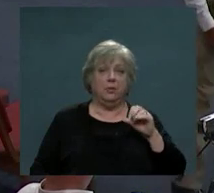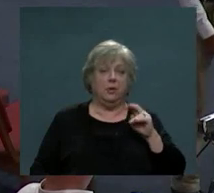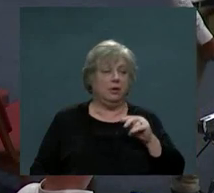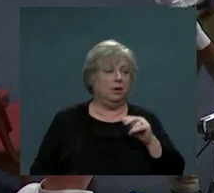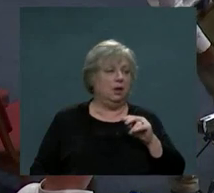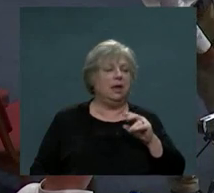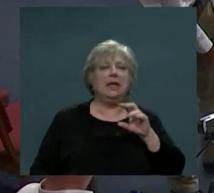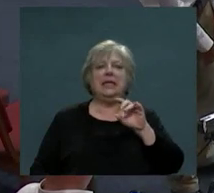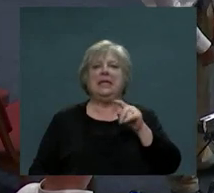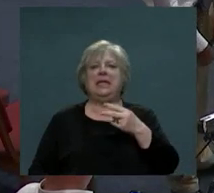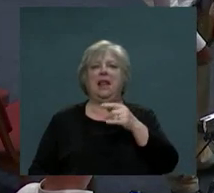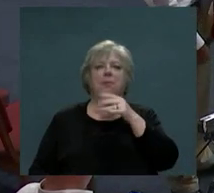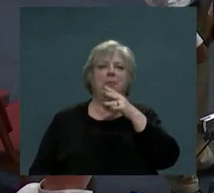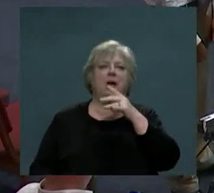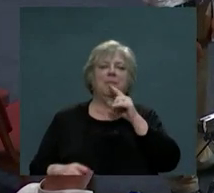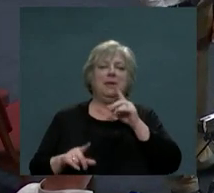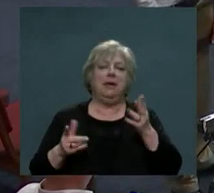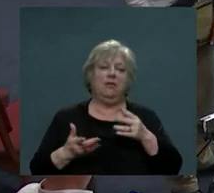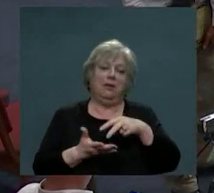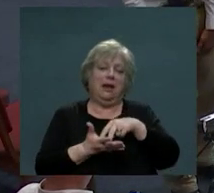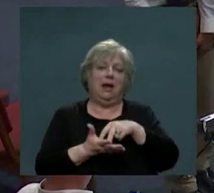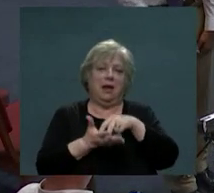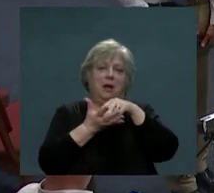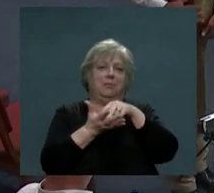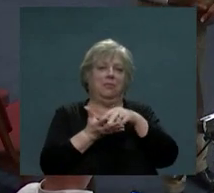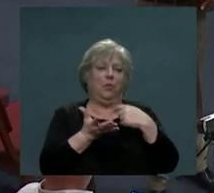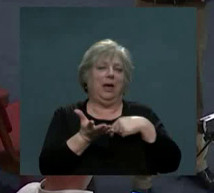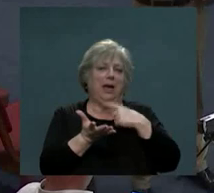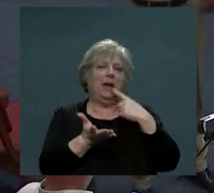Seth's mom is here. If you stand up and be recognized, Ms. Miranda.